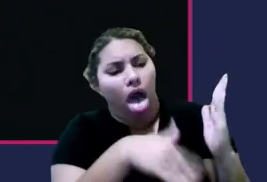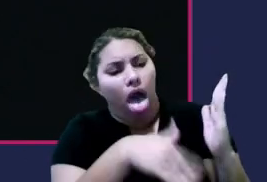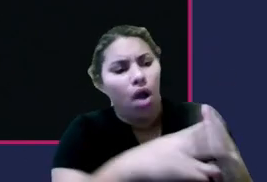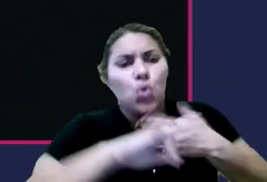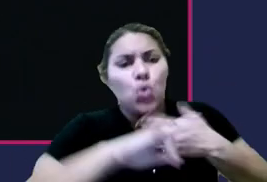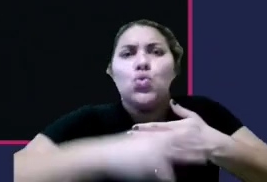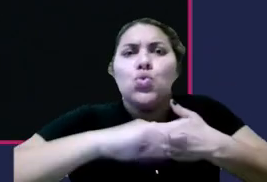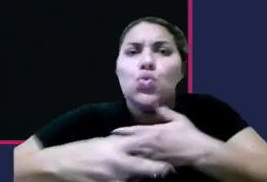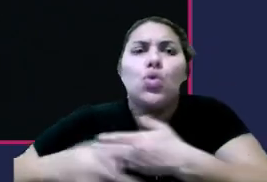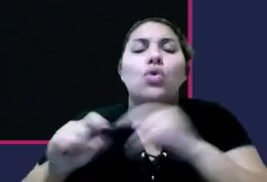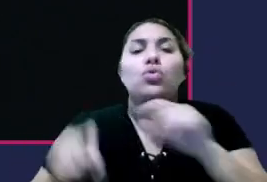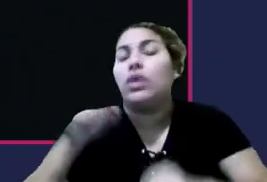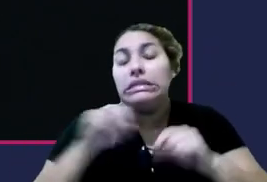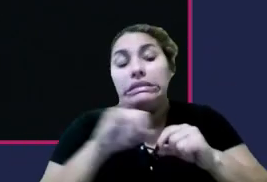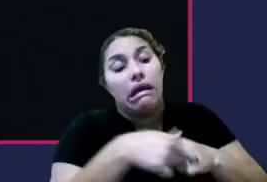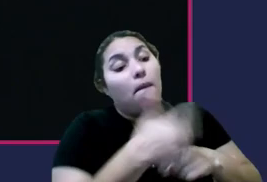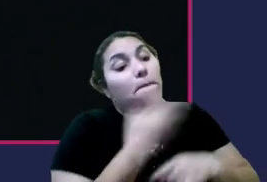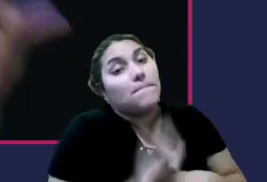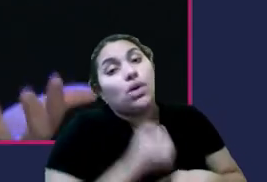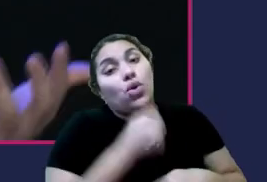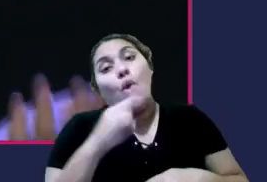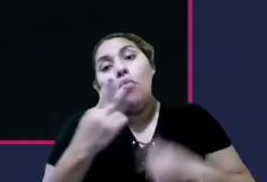now going to bear